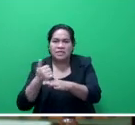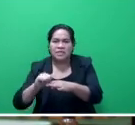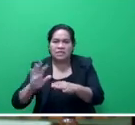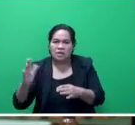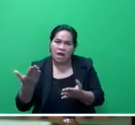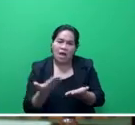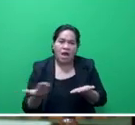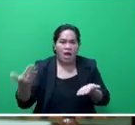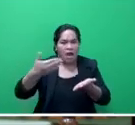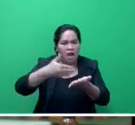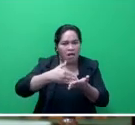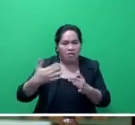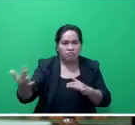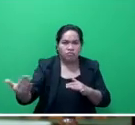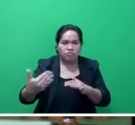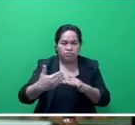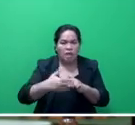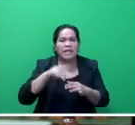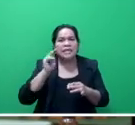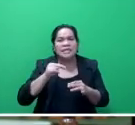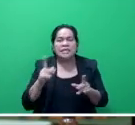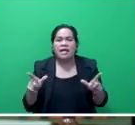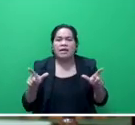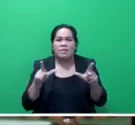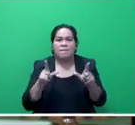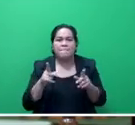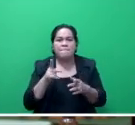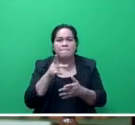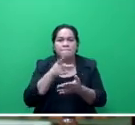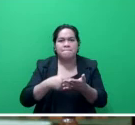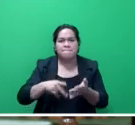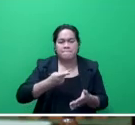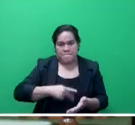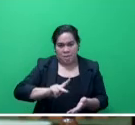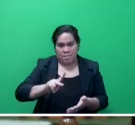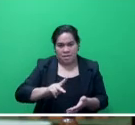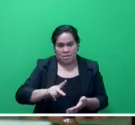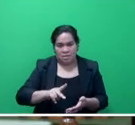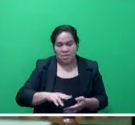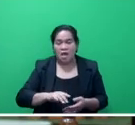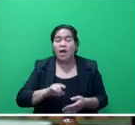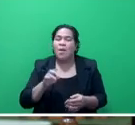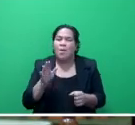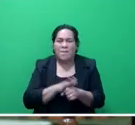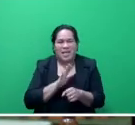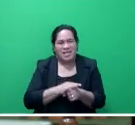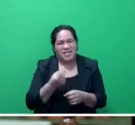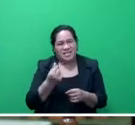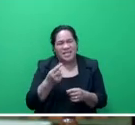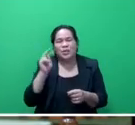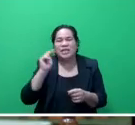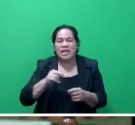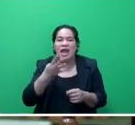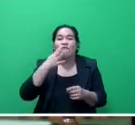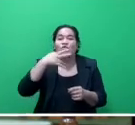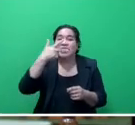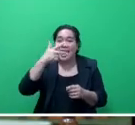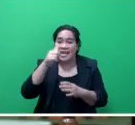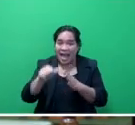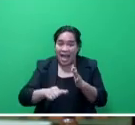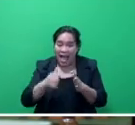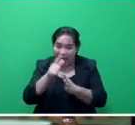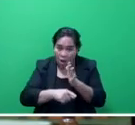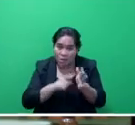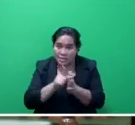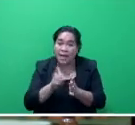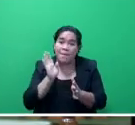of acquiring coasting trade permits. Instead, they will simply be able to notify FRCS 48 hours before they sail to a Fijian port or